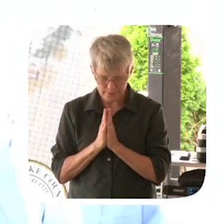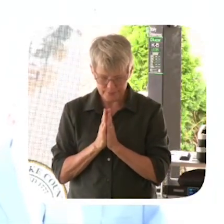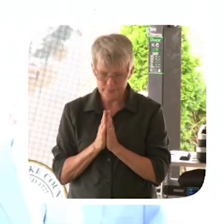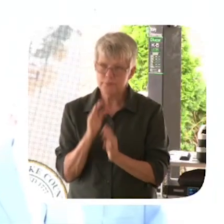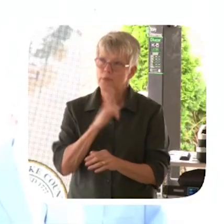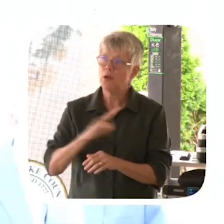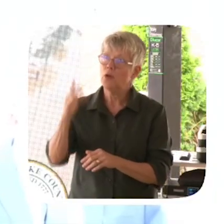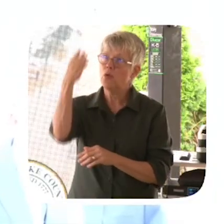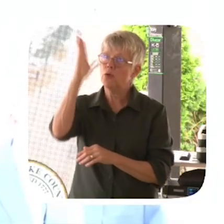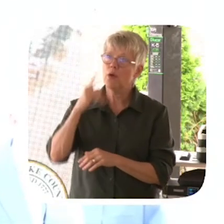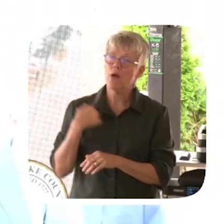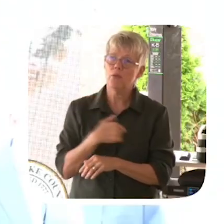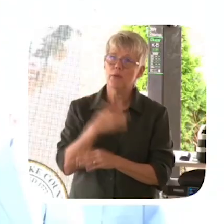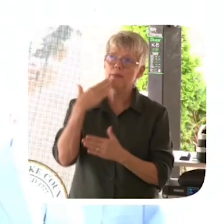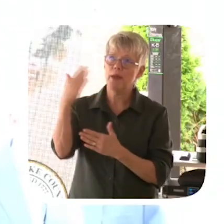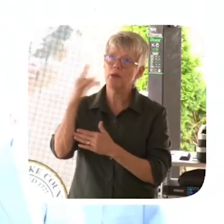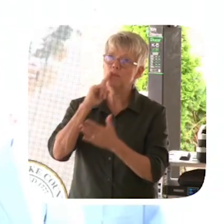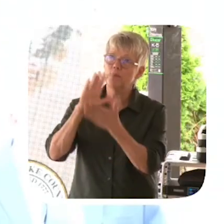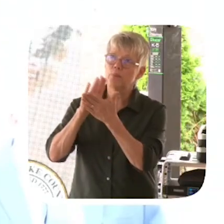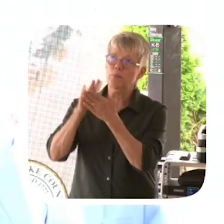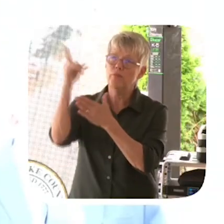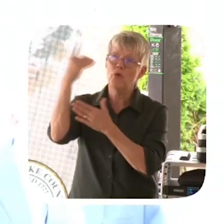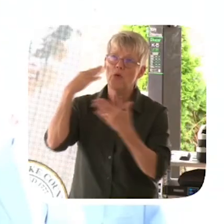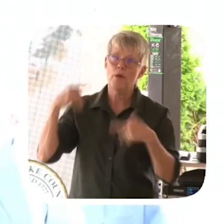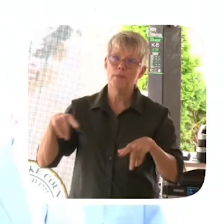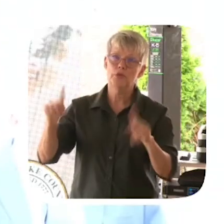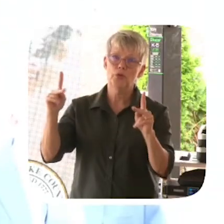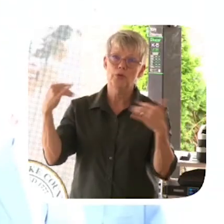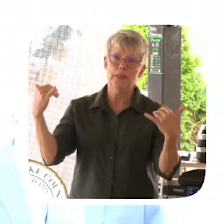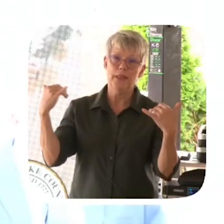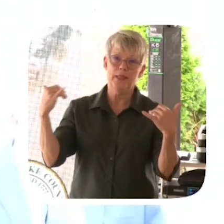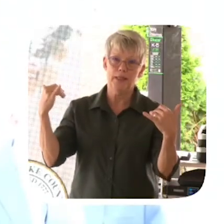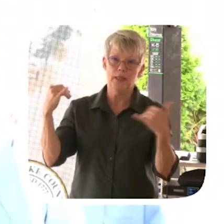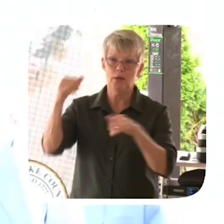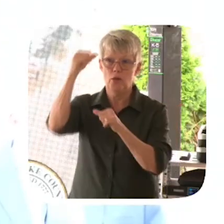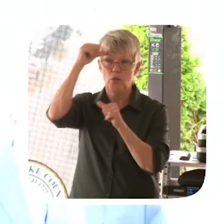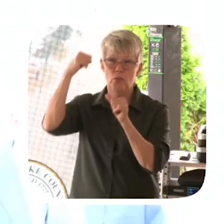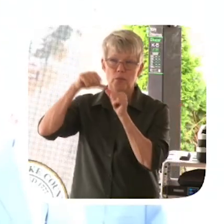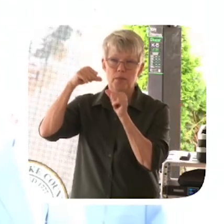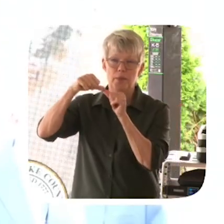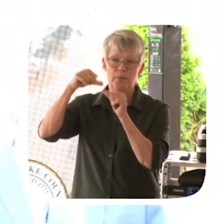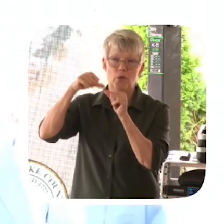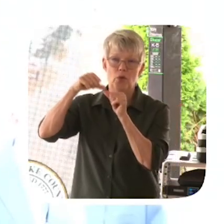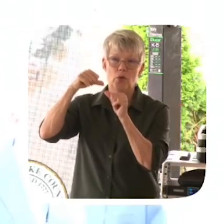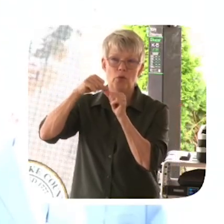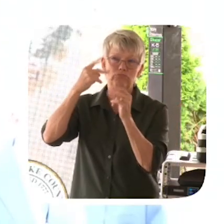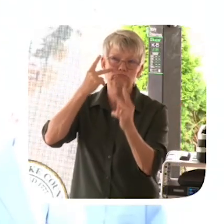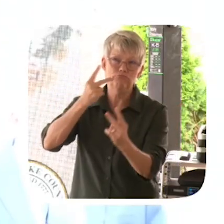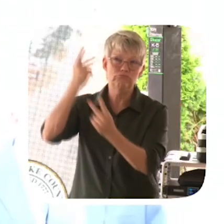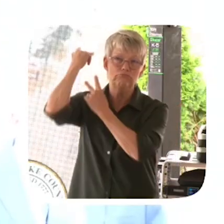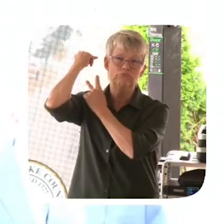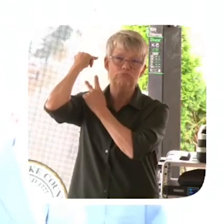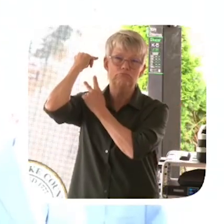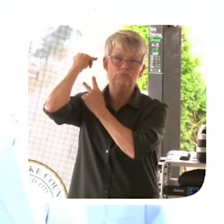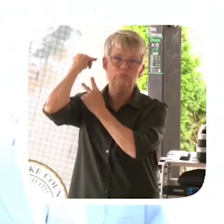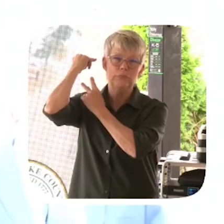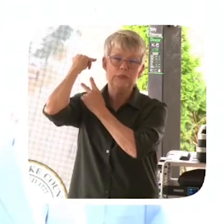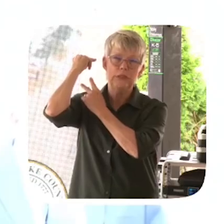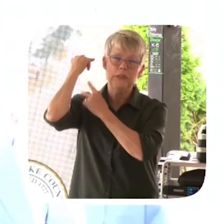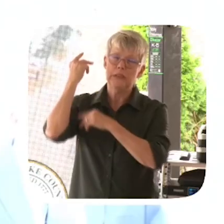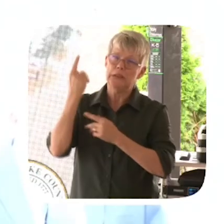Lord God, we thank you and praise you for the opportunity today to remember a painful